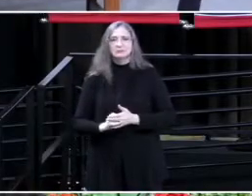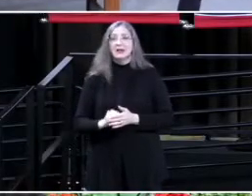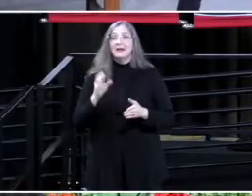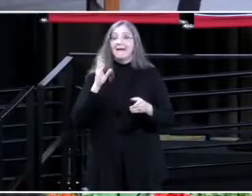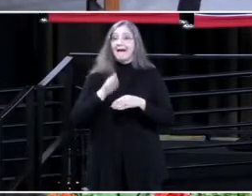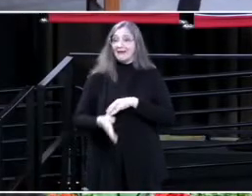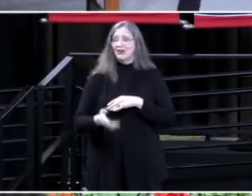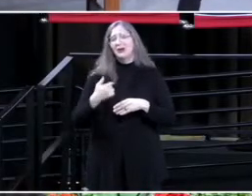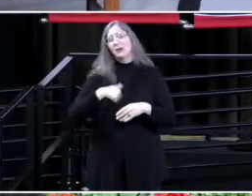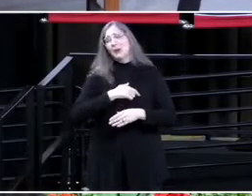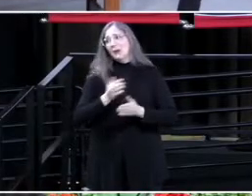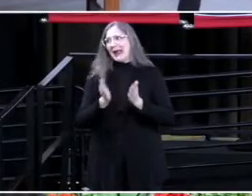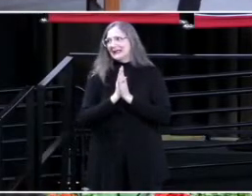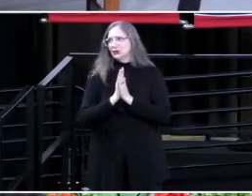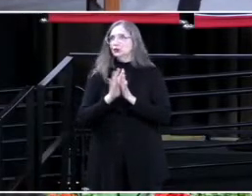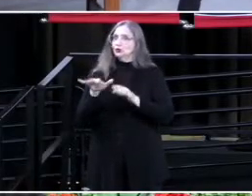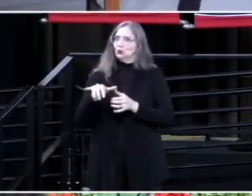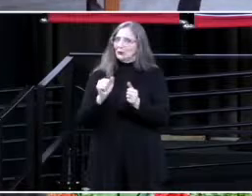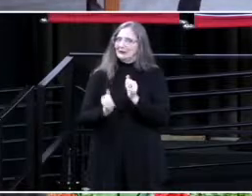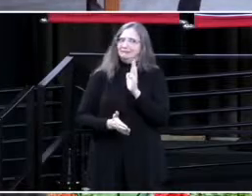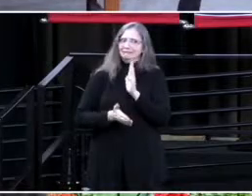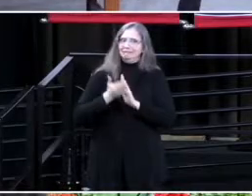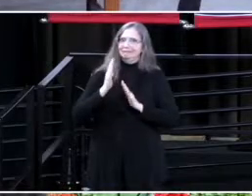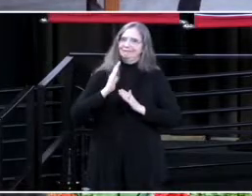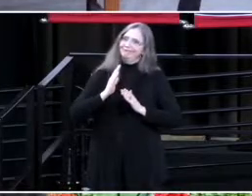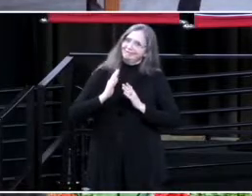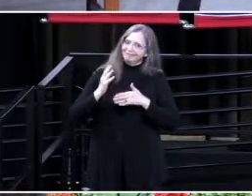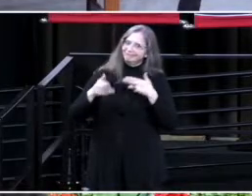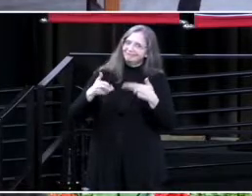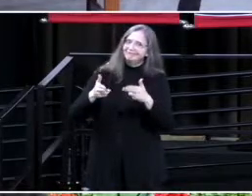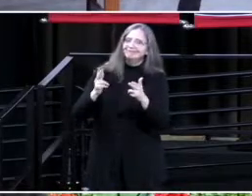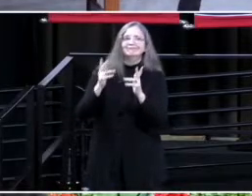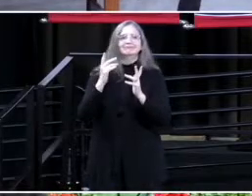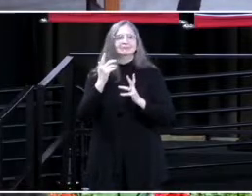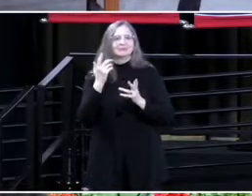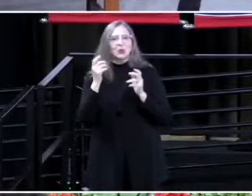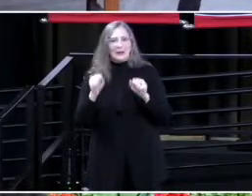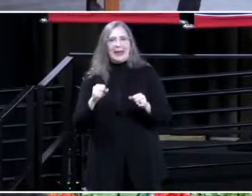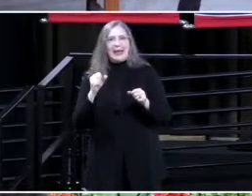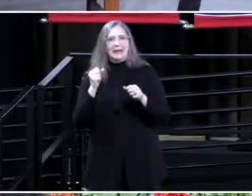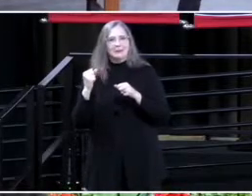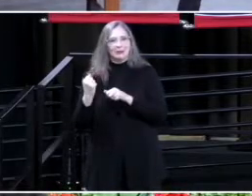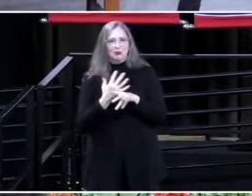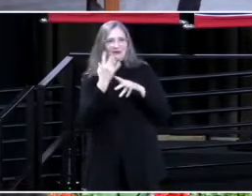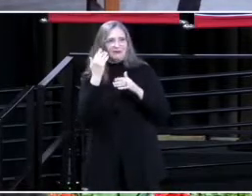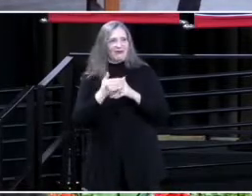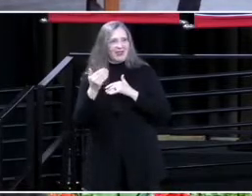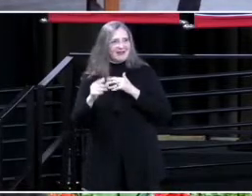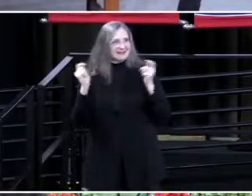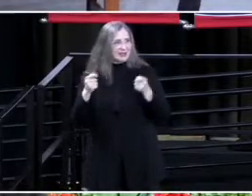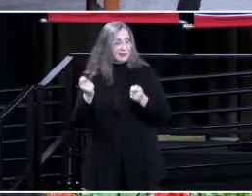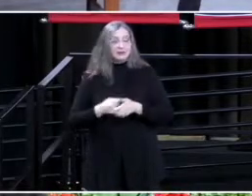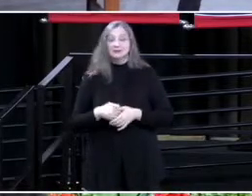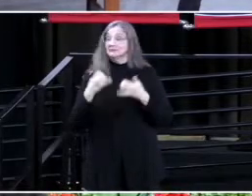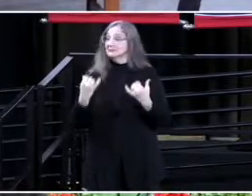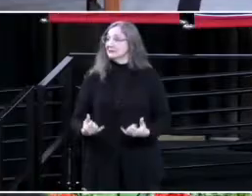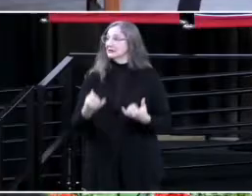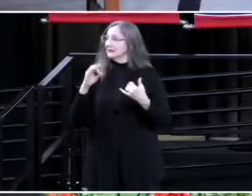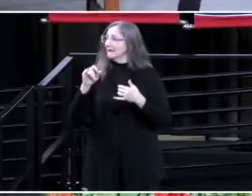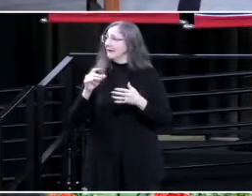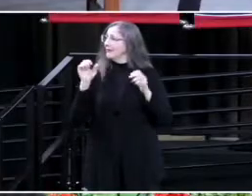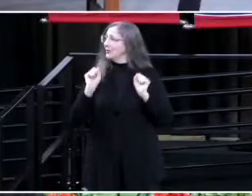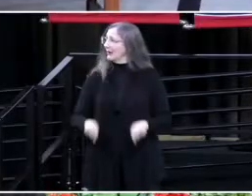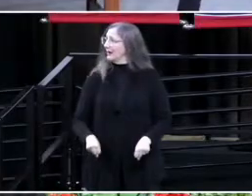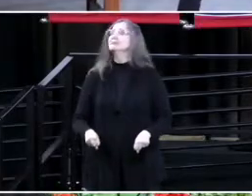so that we can begin preparing for the next ceremony. At this time, if you are able,